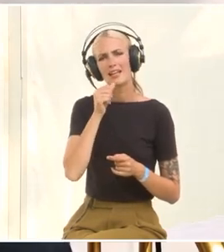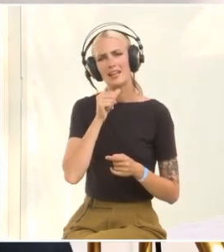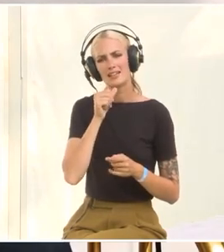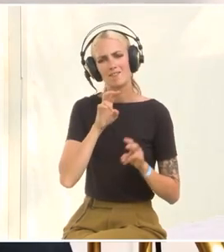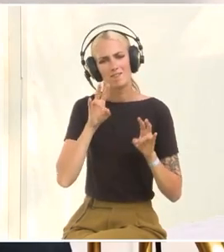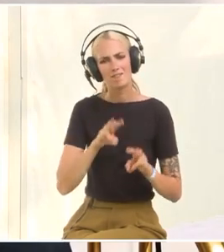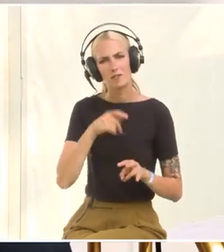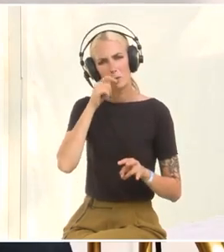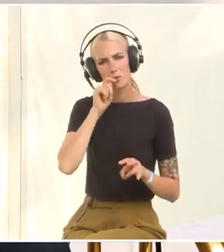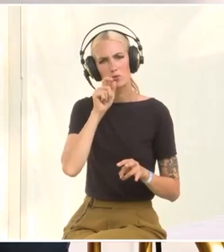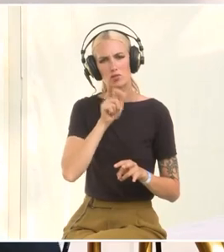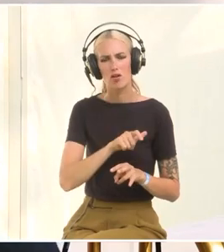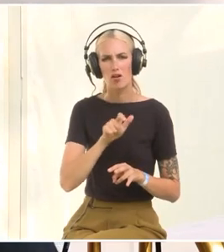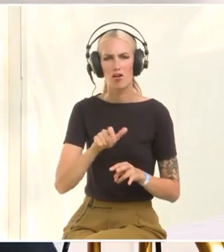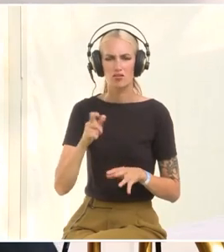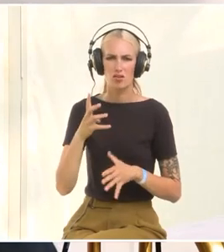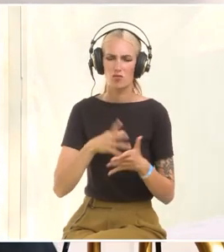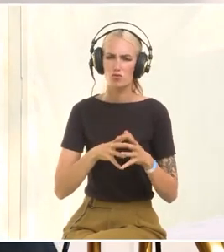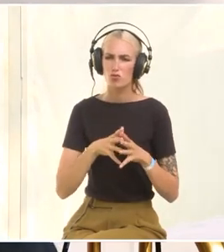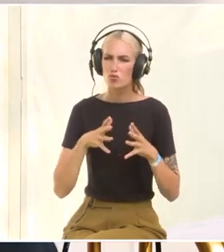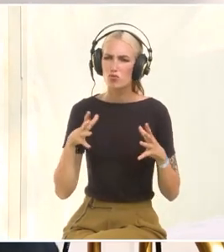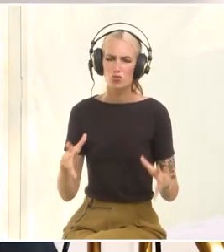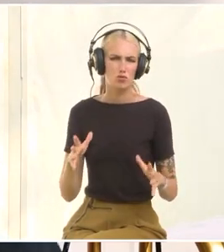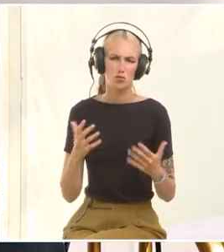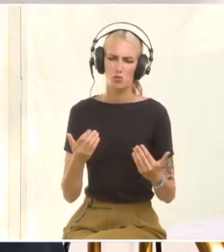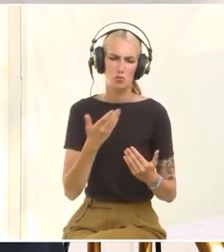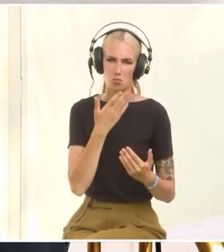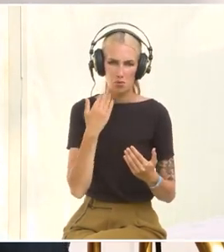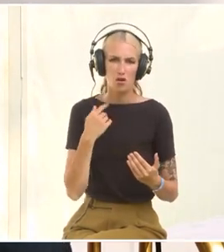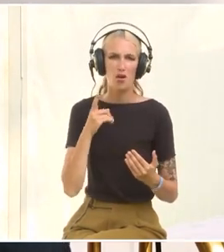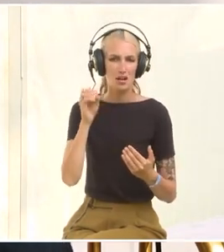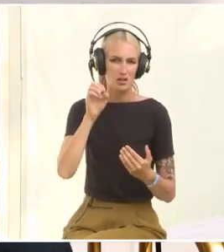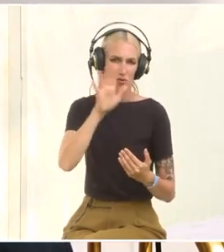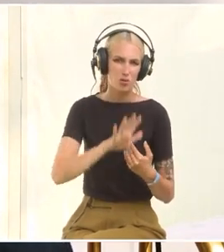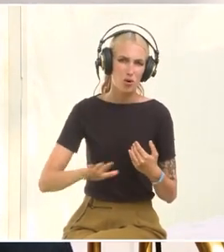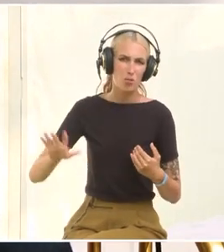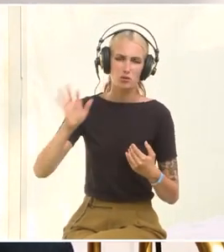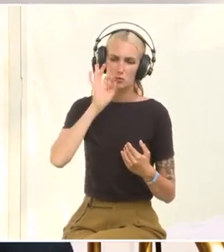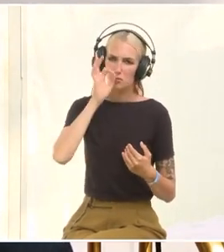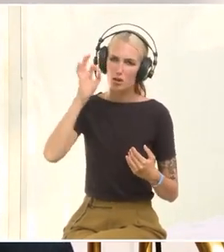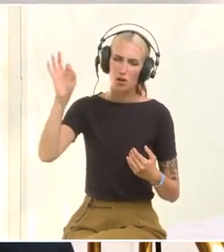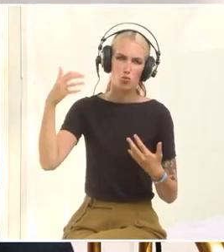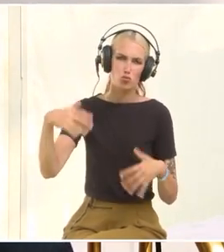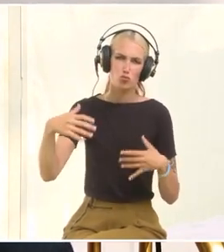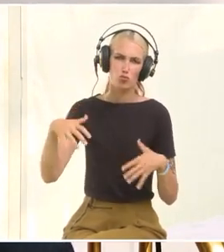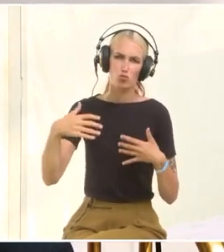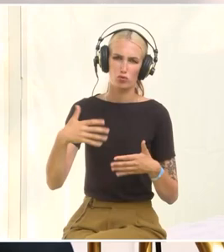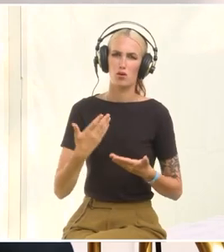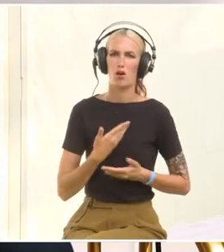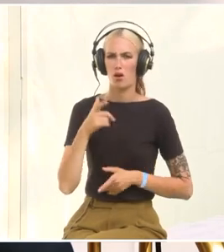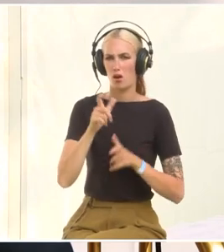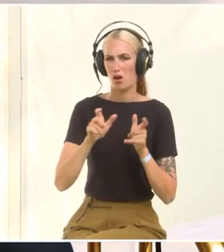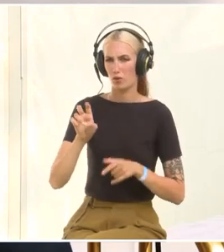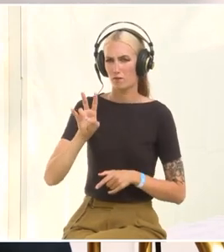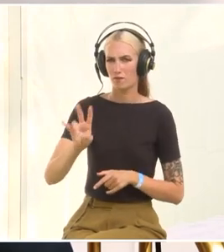but European-wide. We talk about millions of people who have gone and who have get back and maybe have to leave again. So I think these two things are